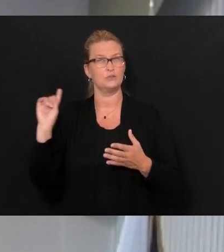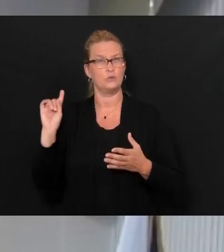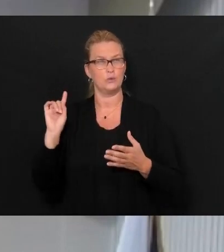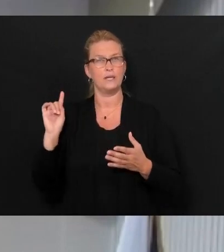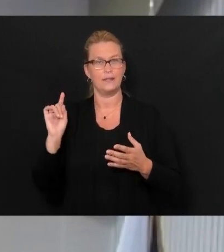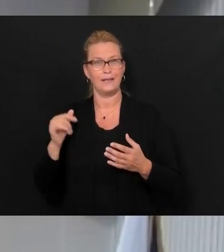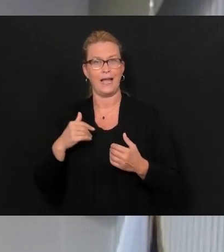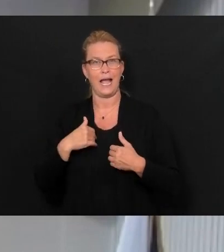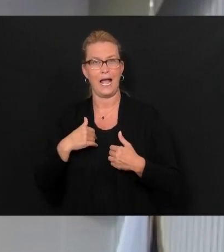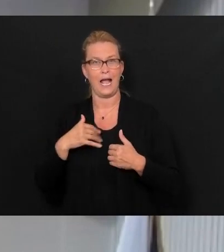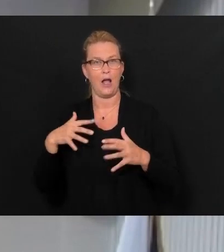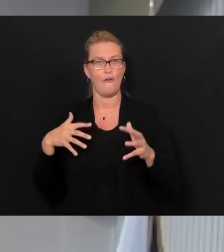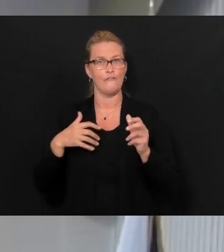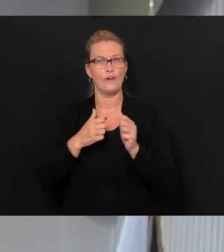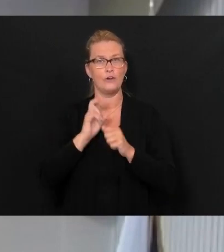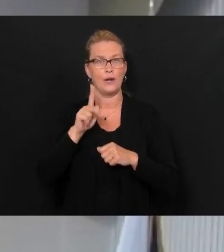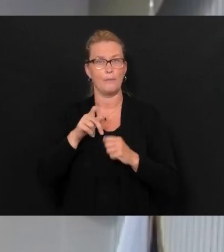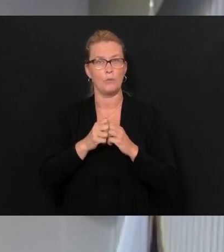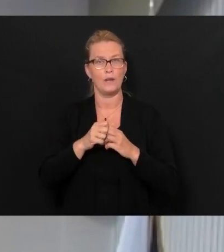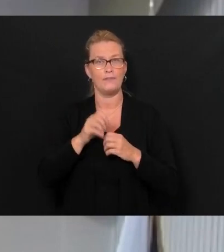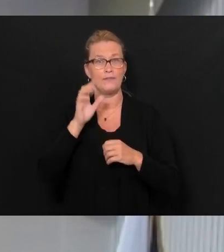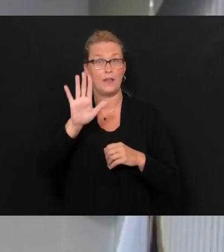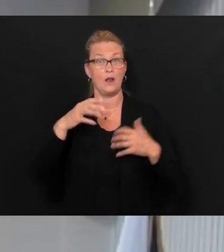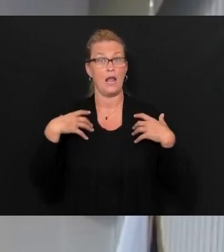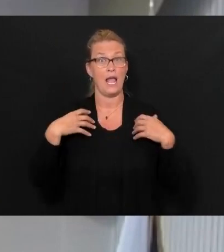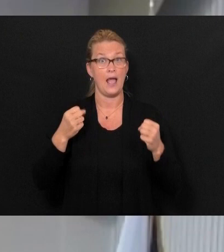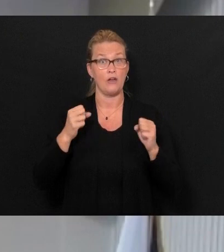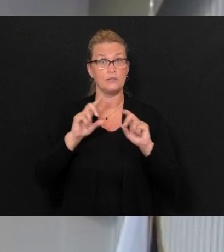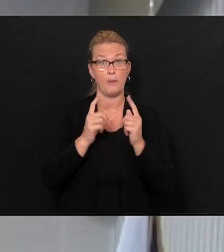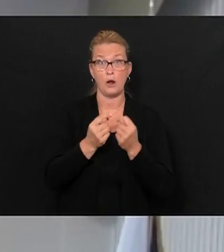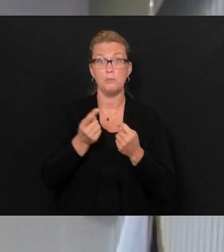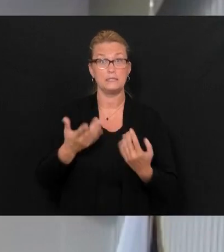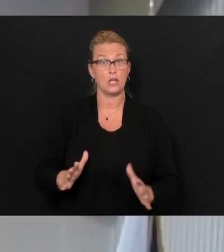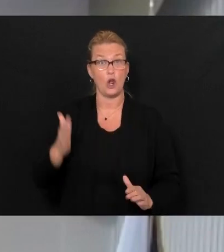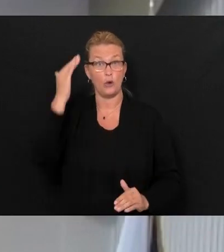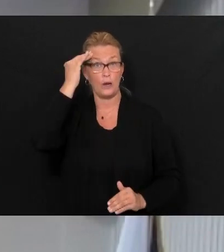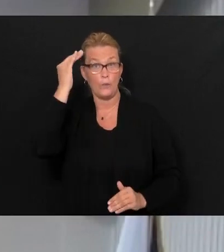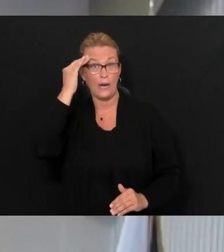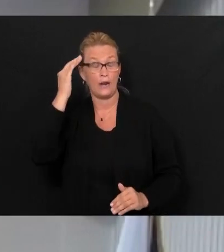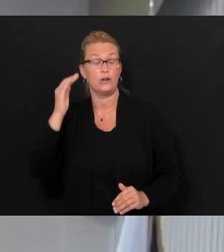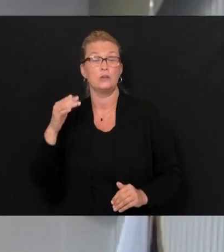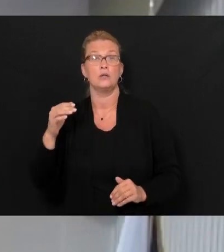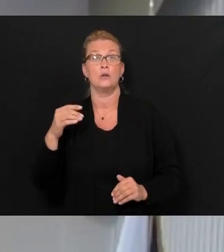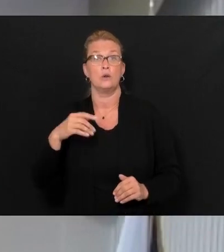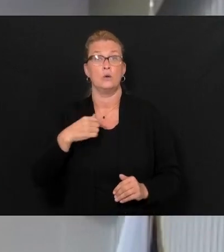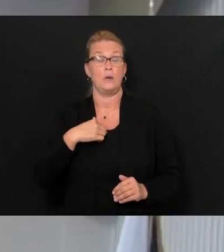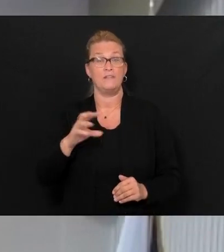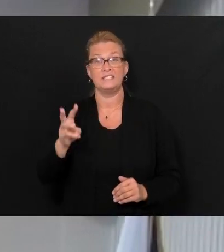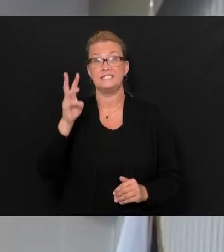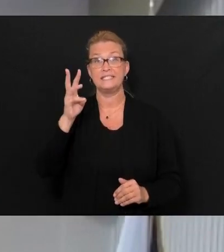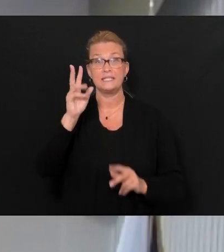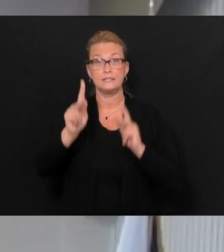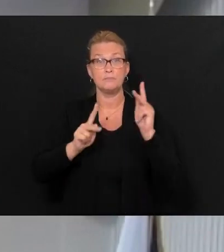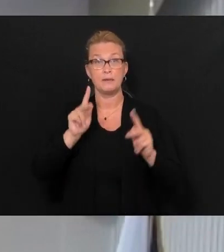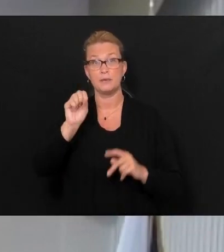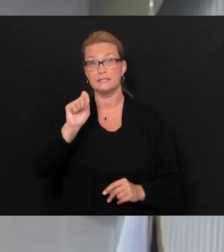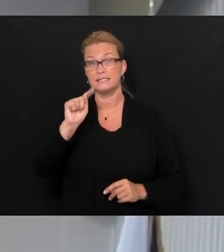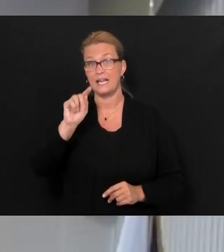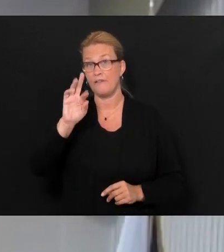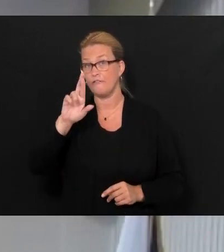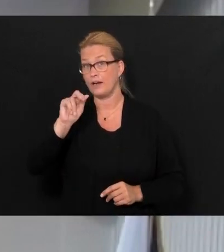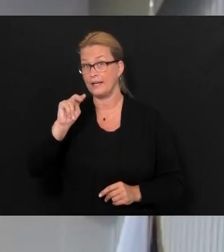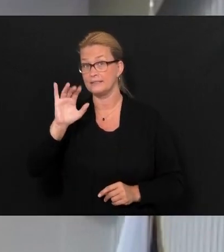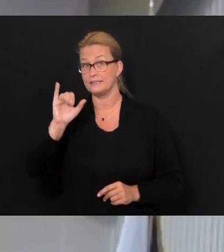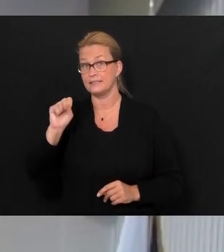with the Kanawha Charleston Health Department, so they're aware of that. Though we have 6 patients in St. Francis right now. We